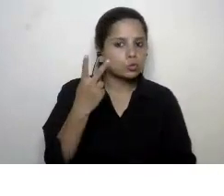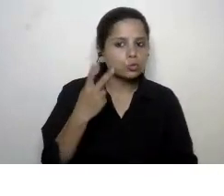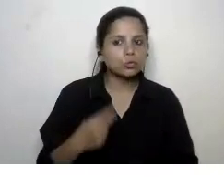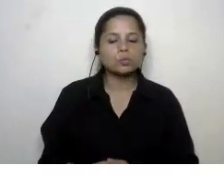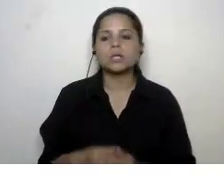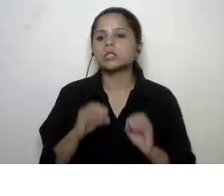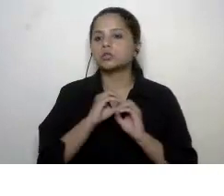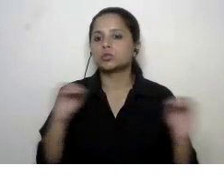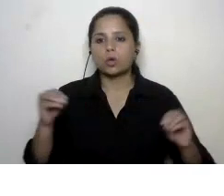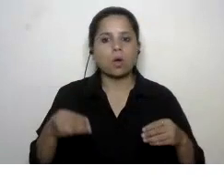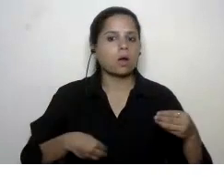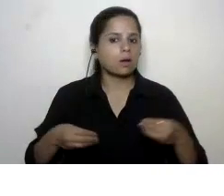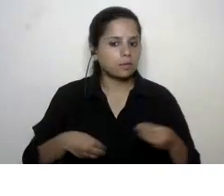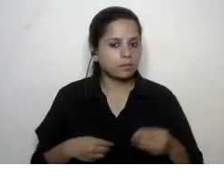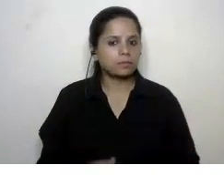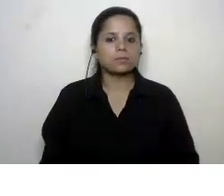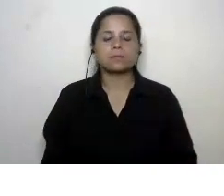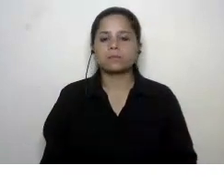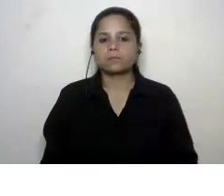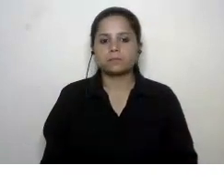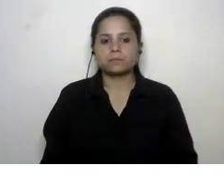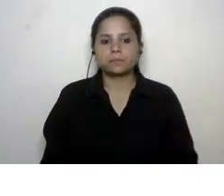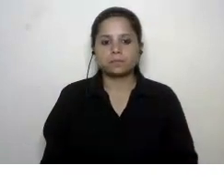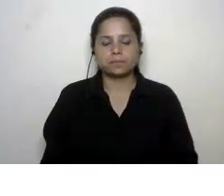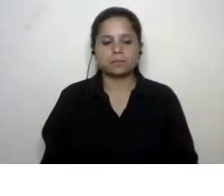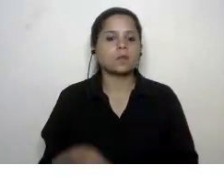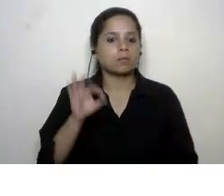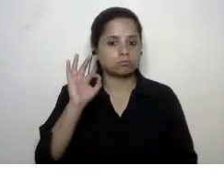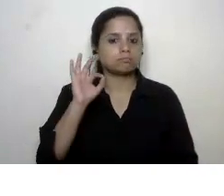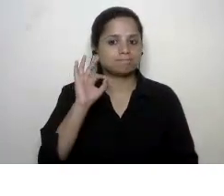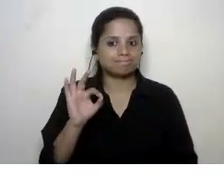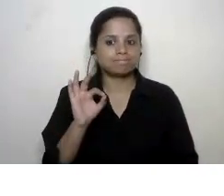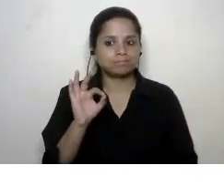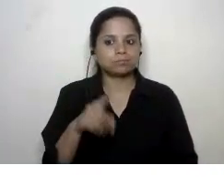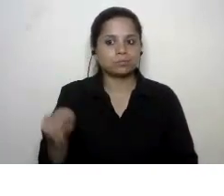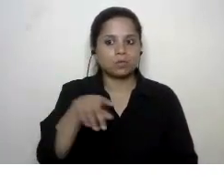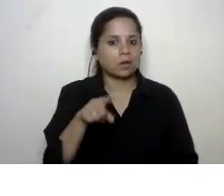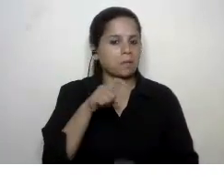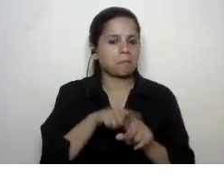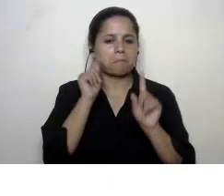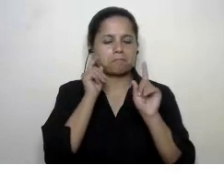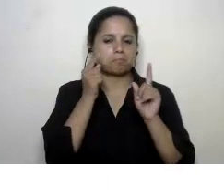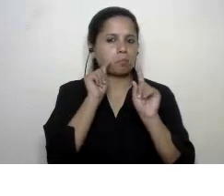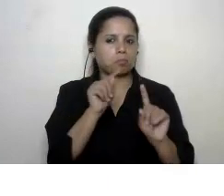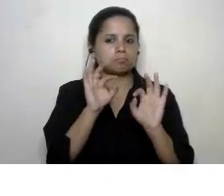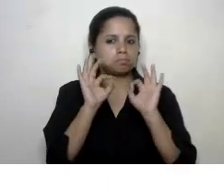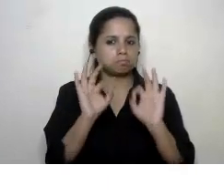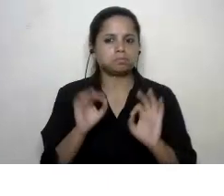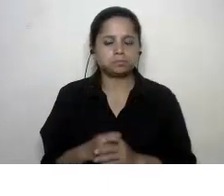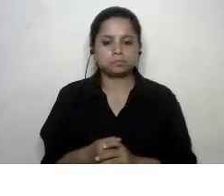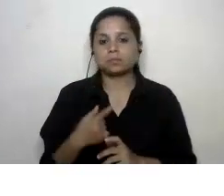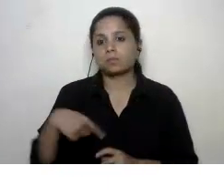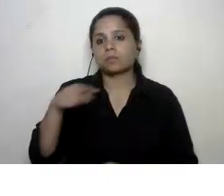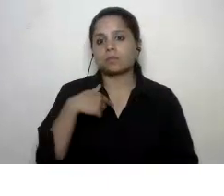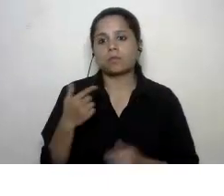zero hunger. Very good. Zero hunger. Yeah, excellent. Everybody is right on point here. We could